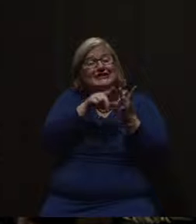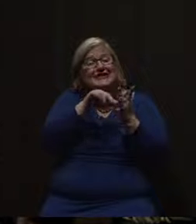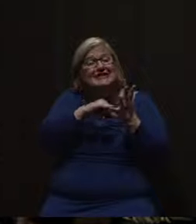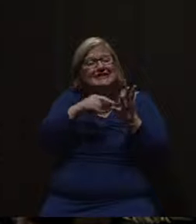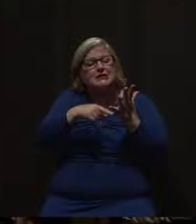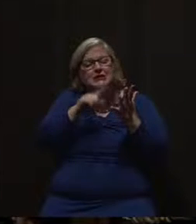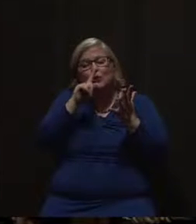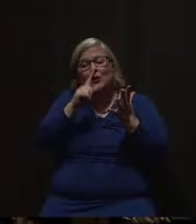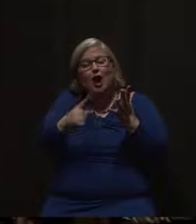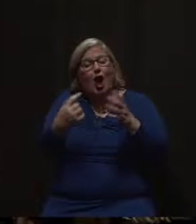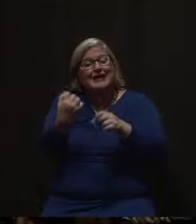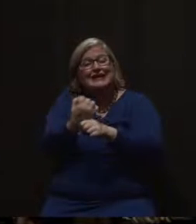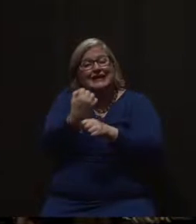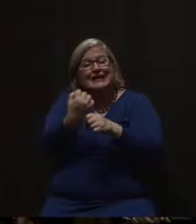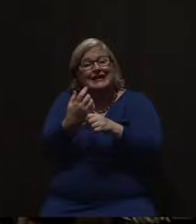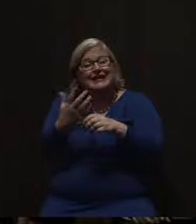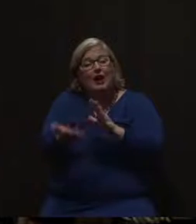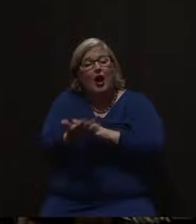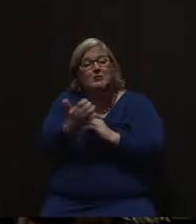restoration without